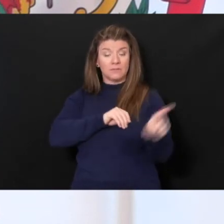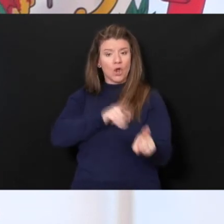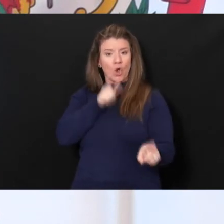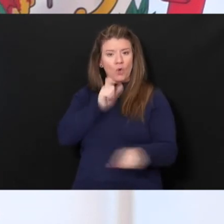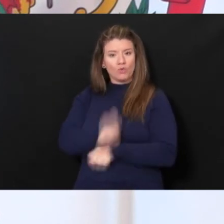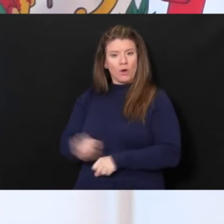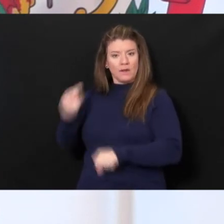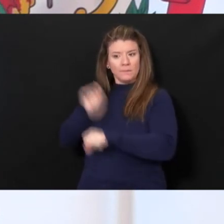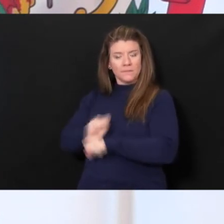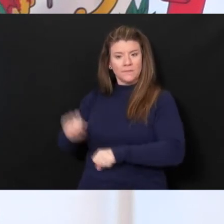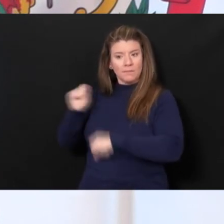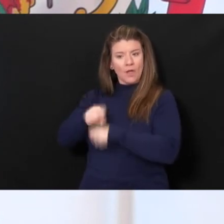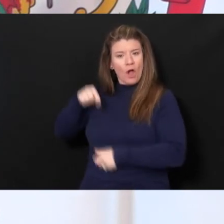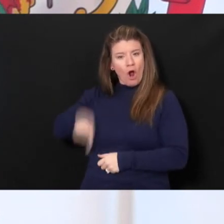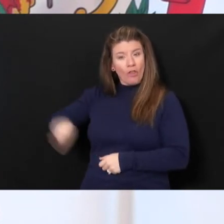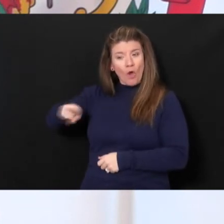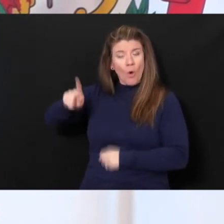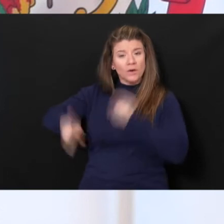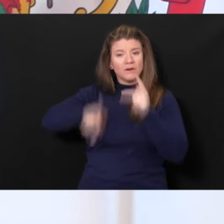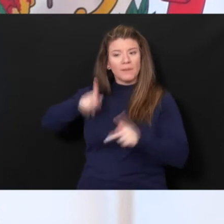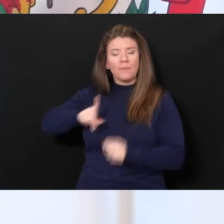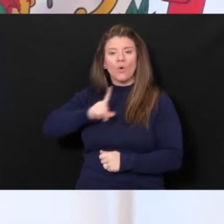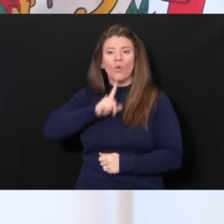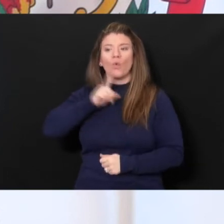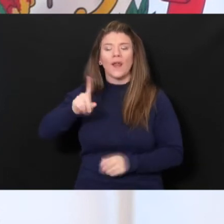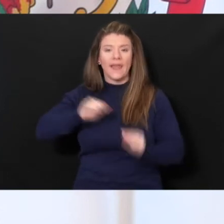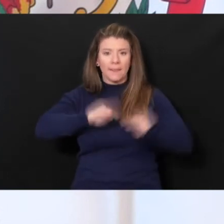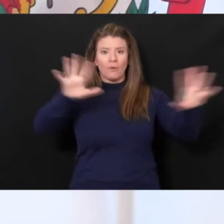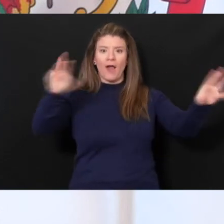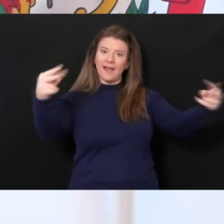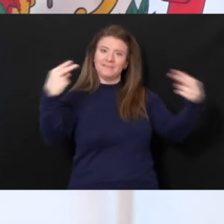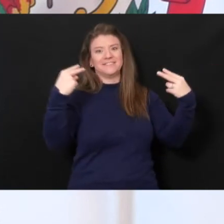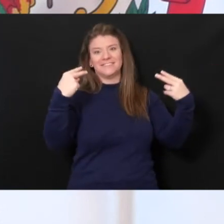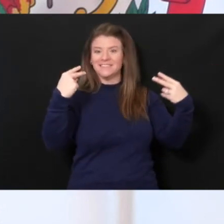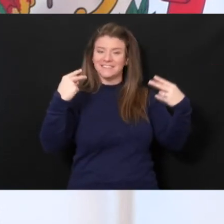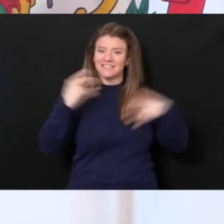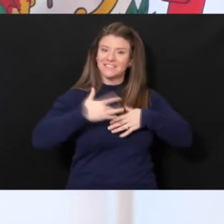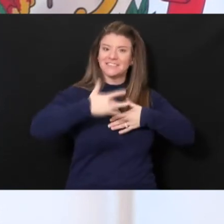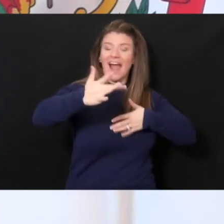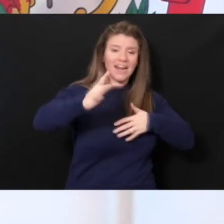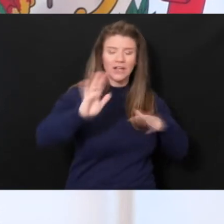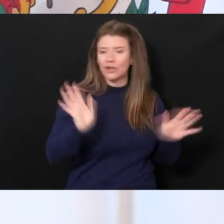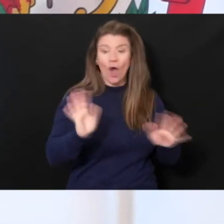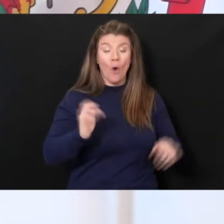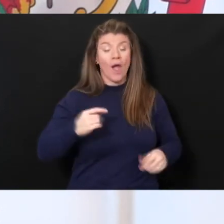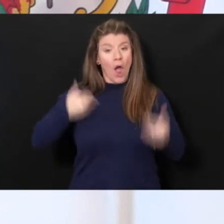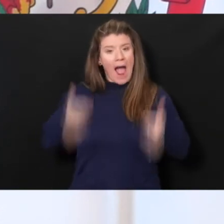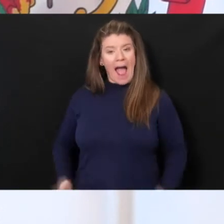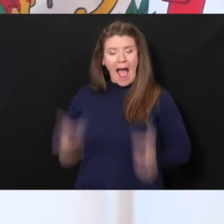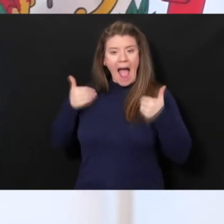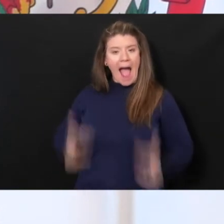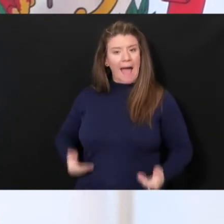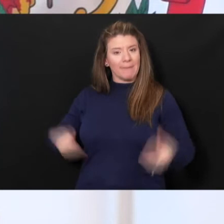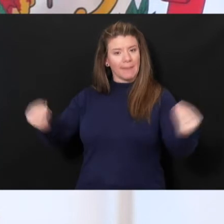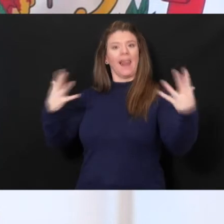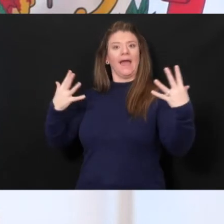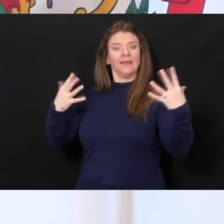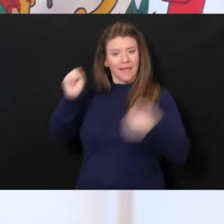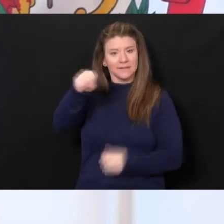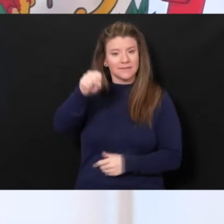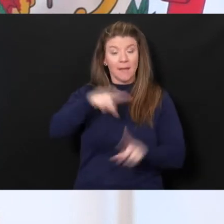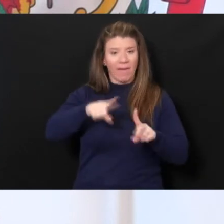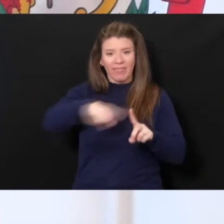aren't highlighted or aren't in the bright lights. We're all in the bright lights, but I am telling you without